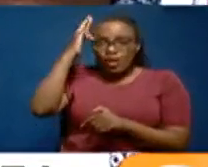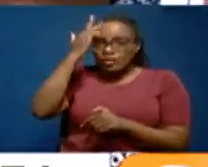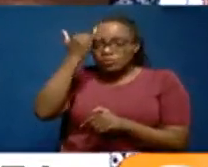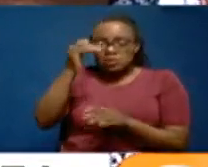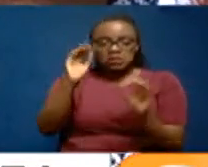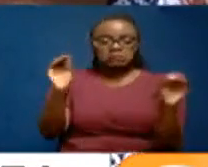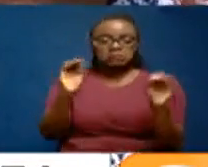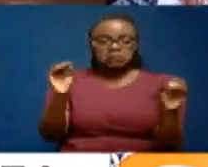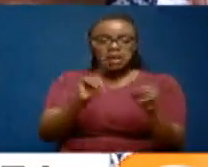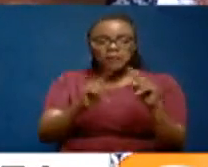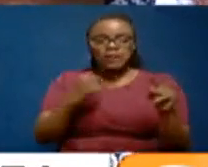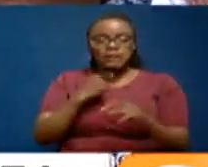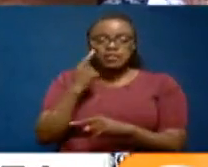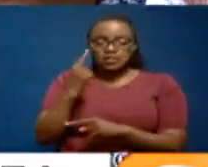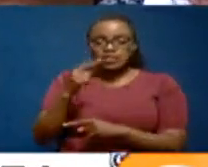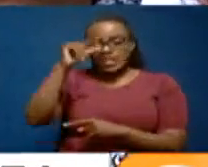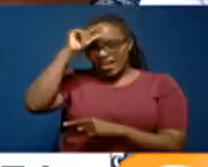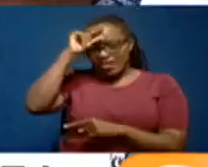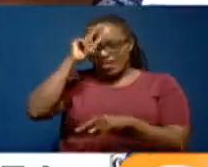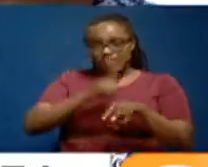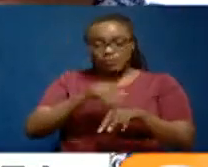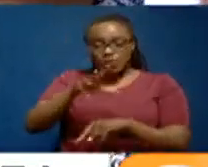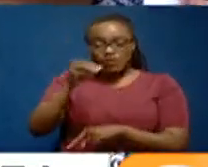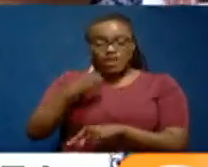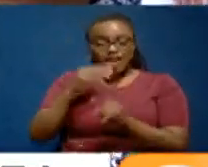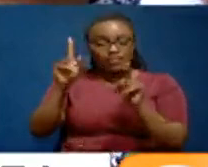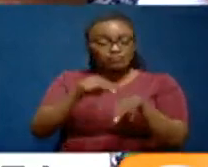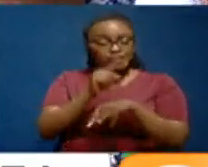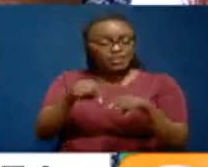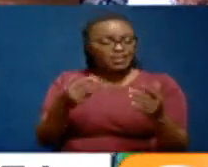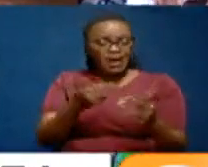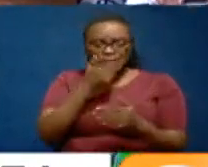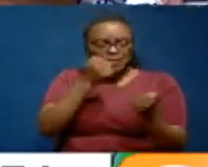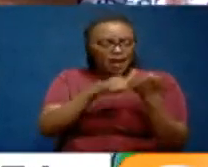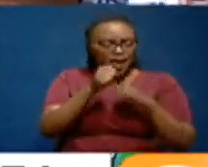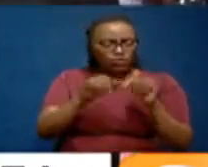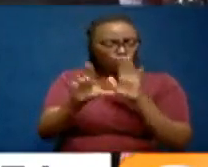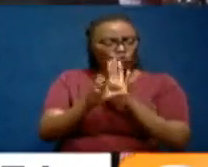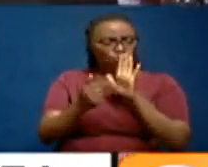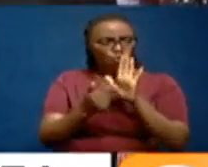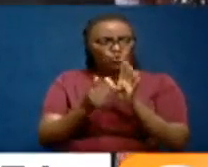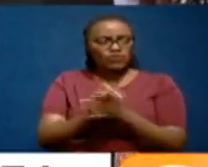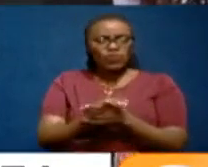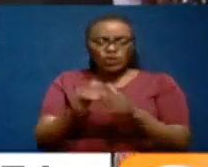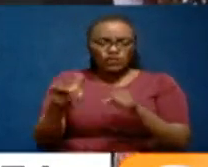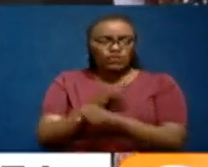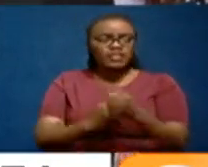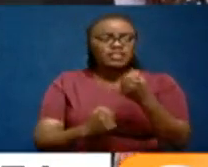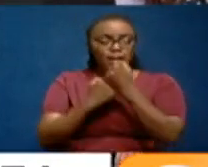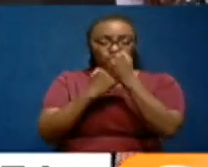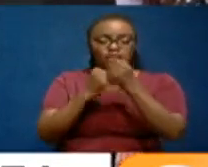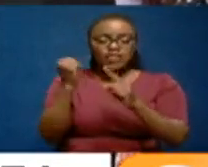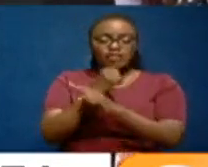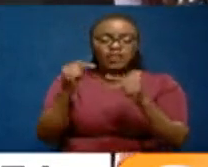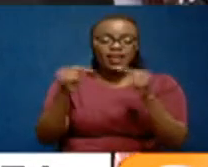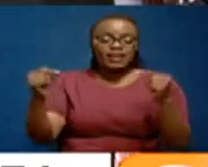nini. Lakini nilikuwa naomba serikali mtu akipatikana na makosa, mtu achukuliwe sheria. We fully support the fight